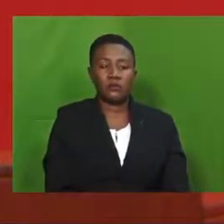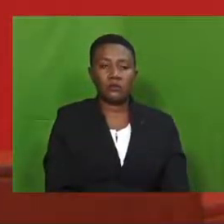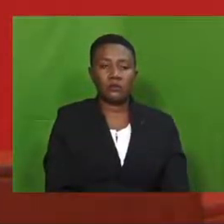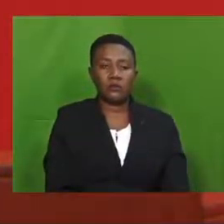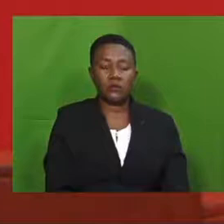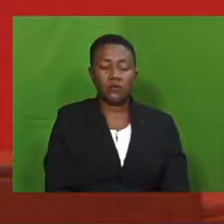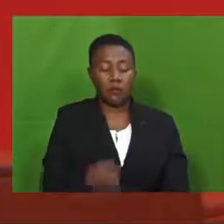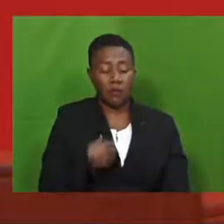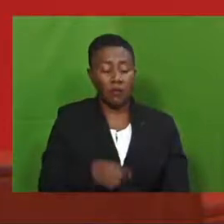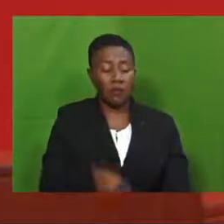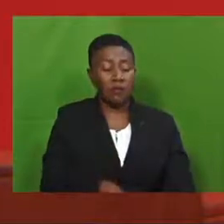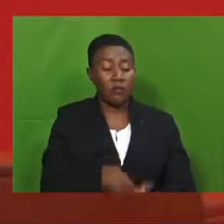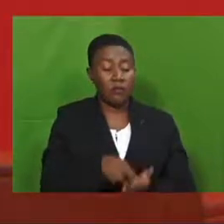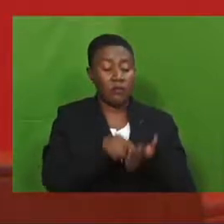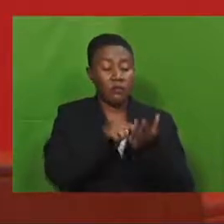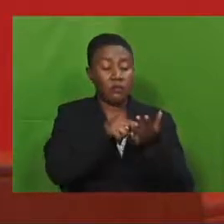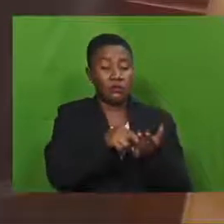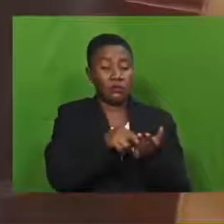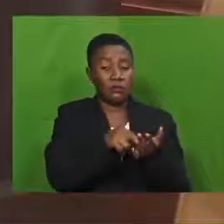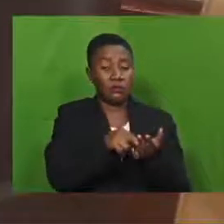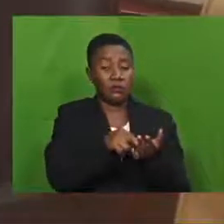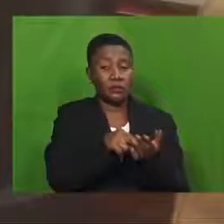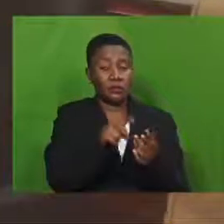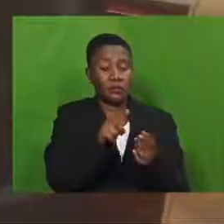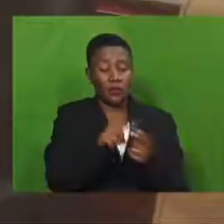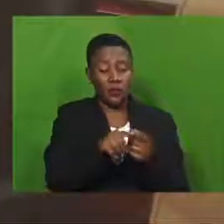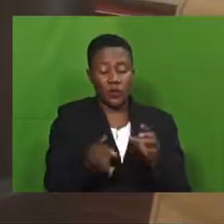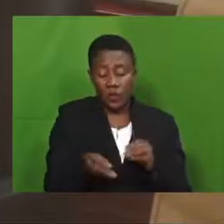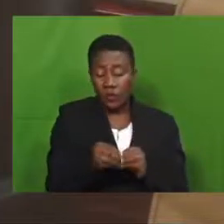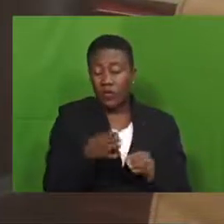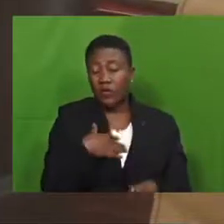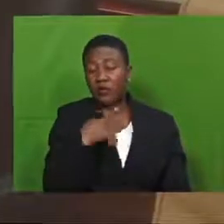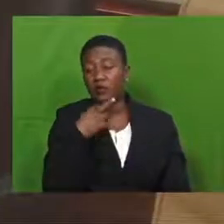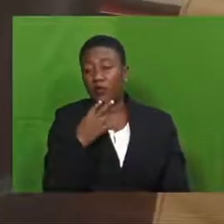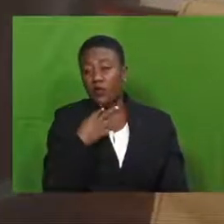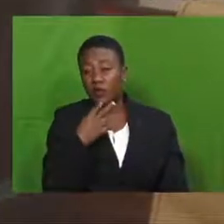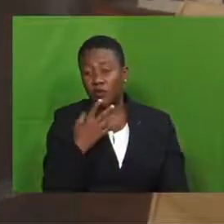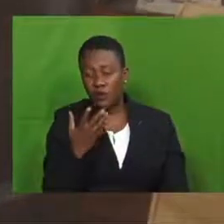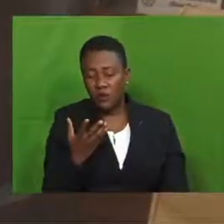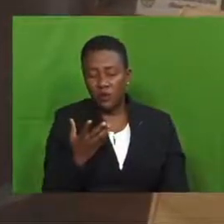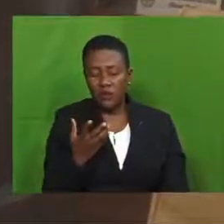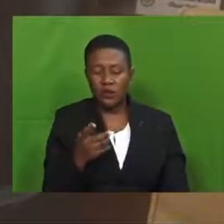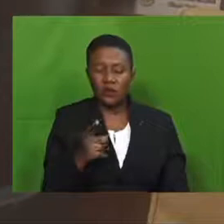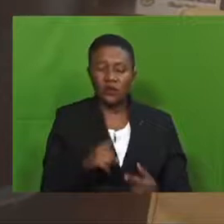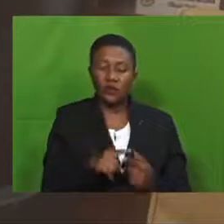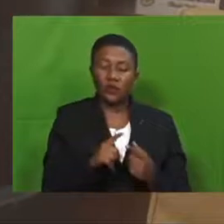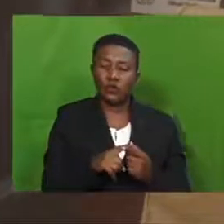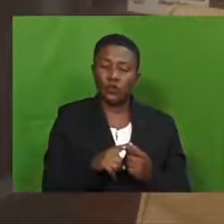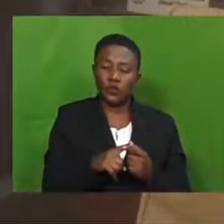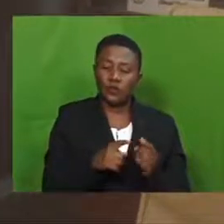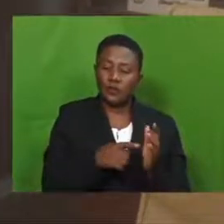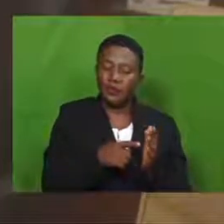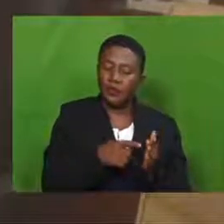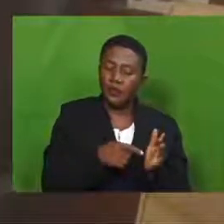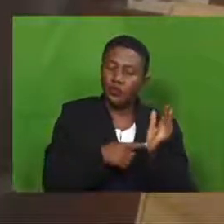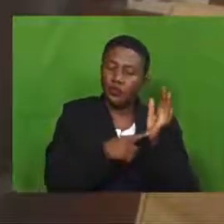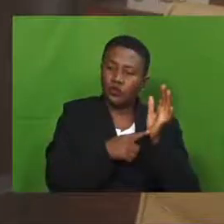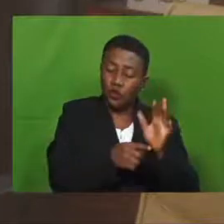also rise to lend my voice the tribute paid